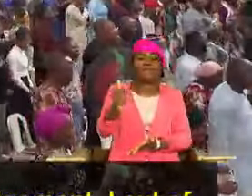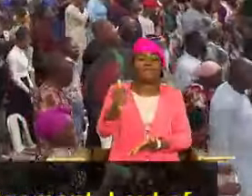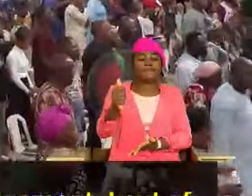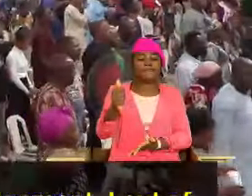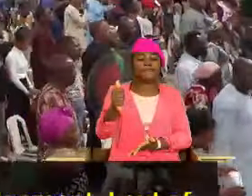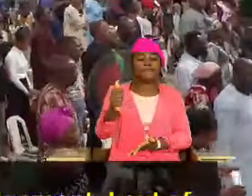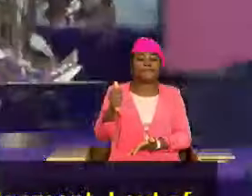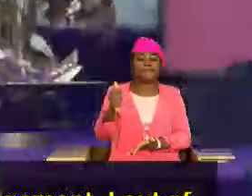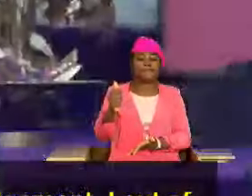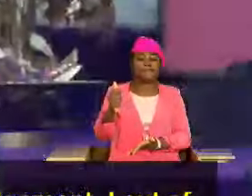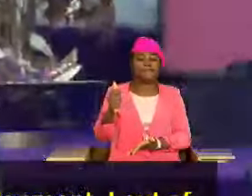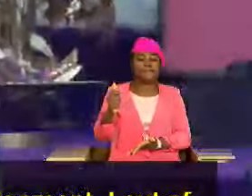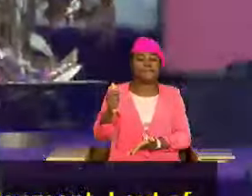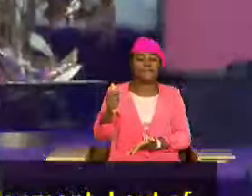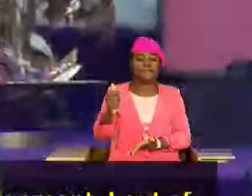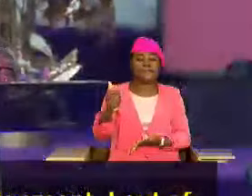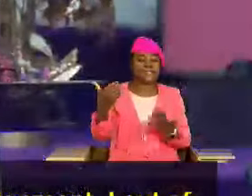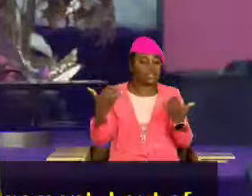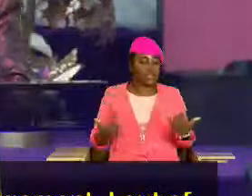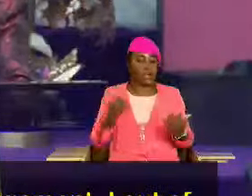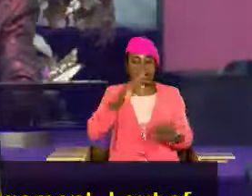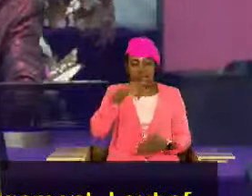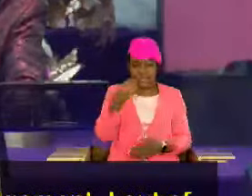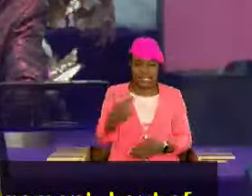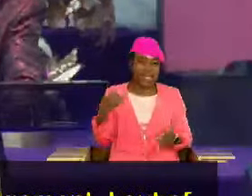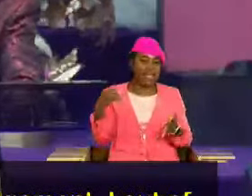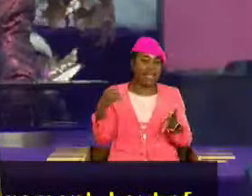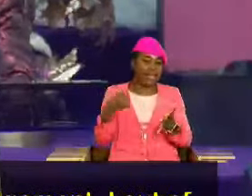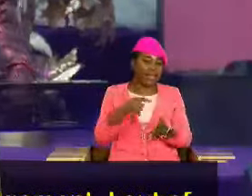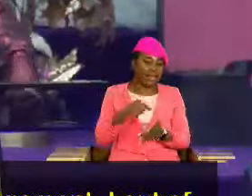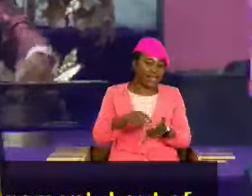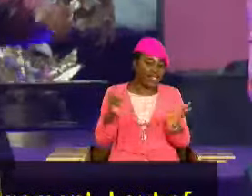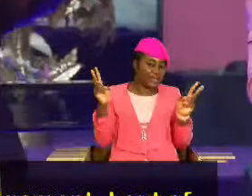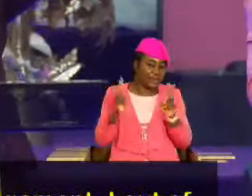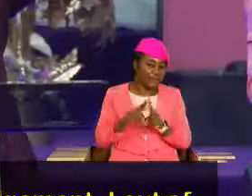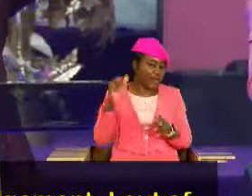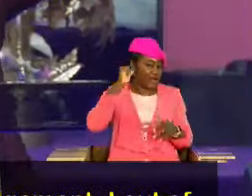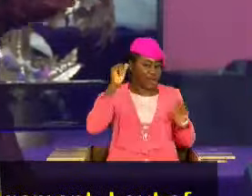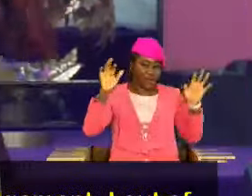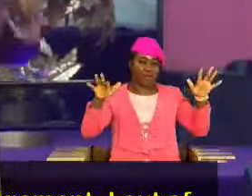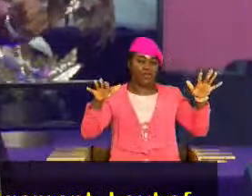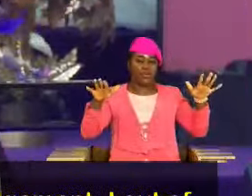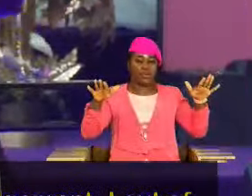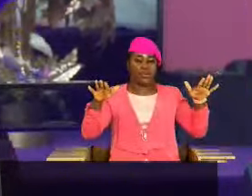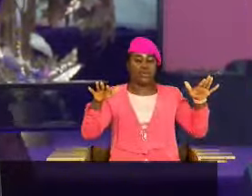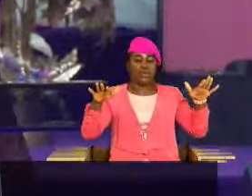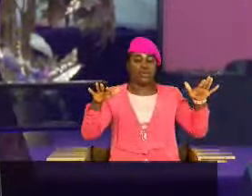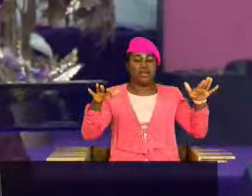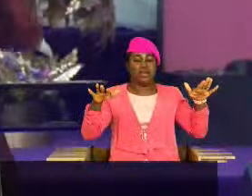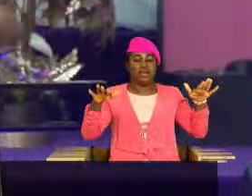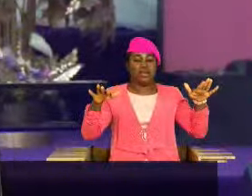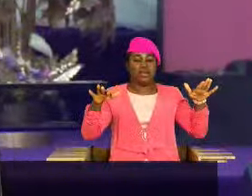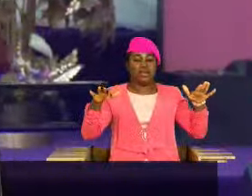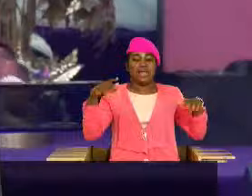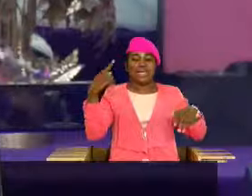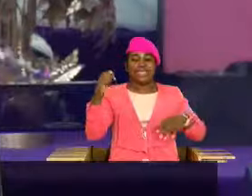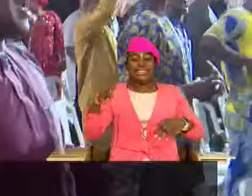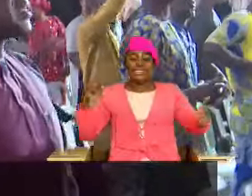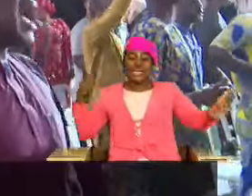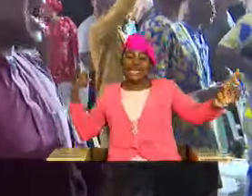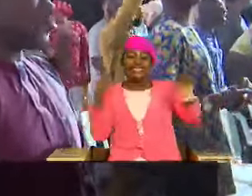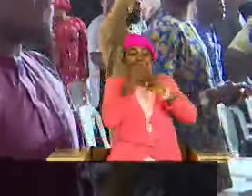pray I say this one loud say the attack of family